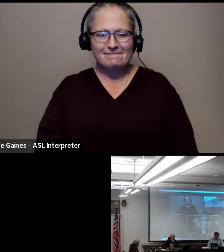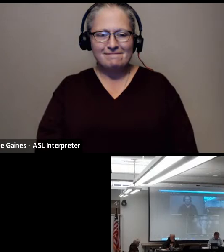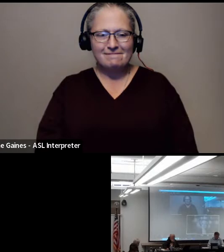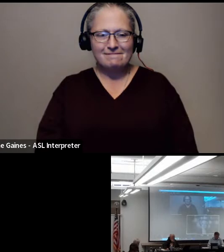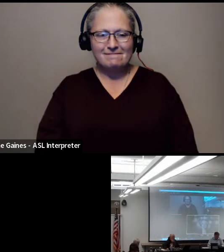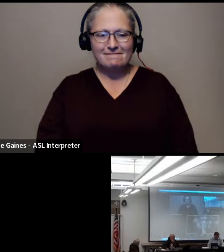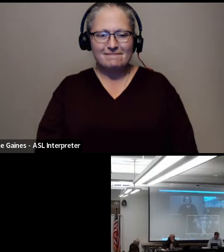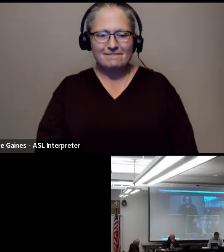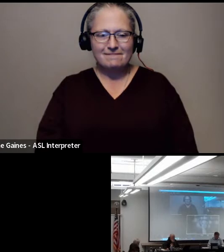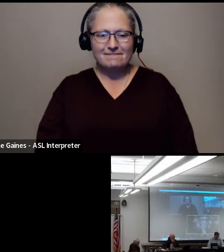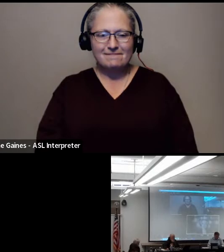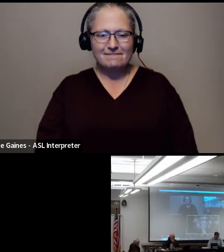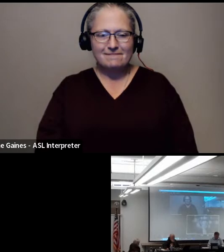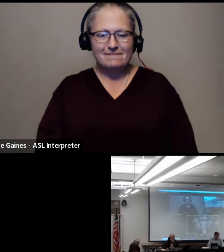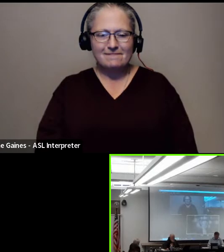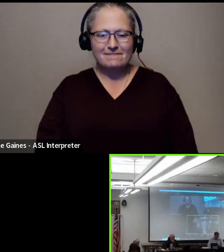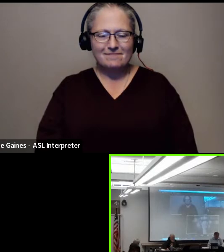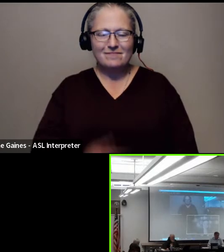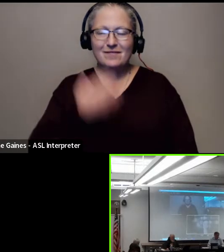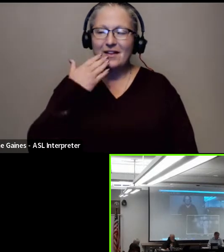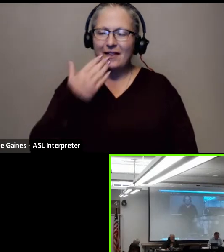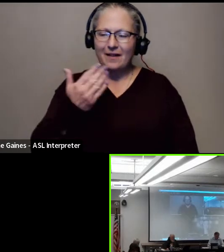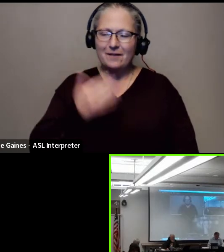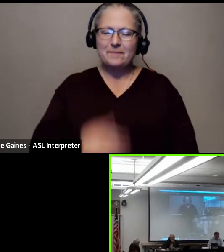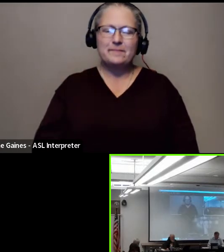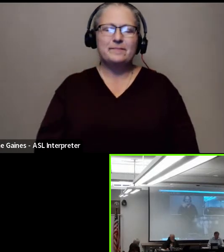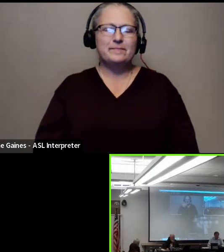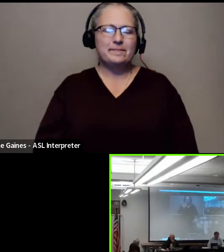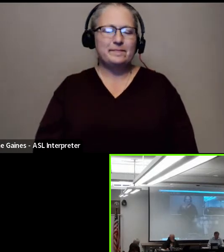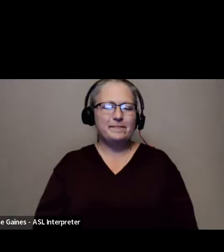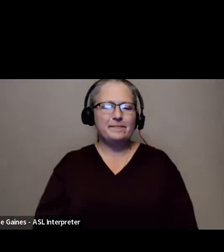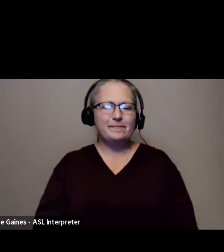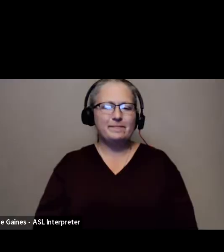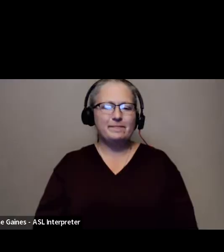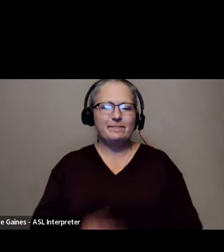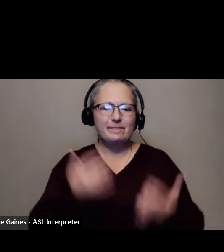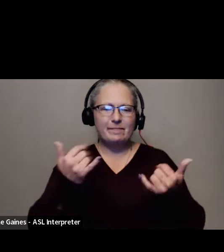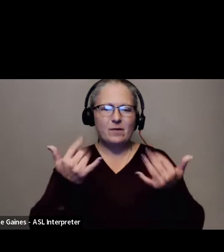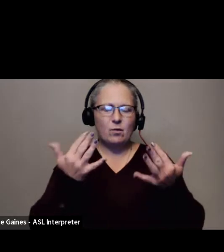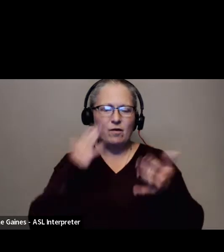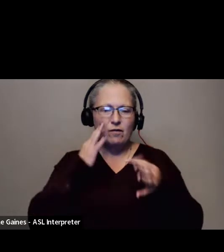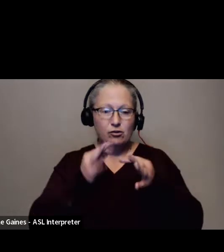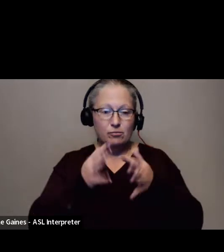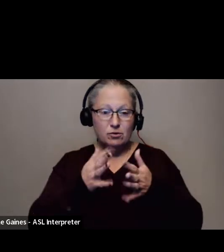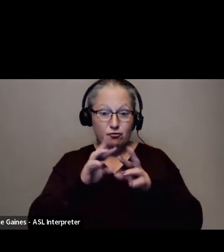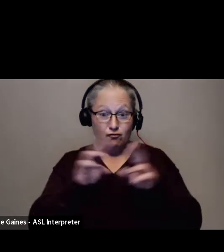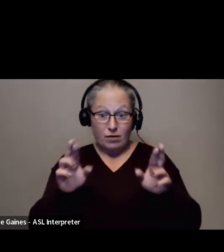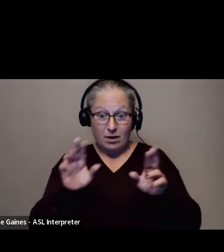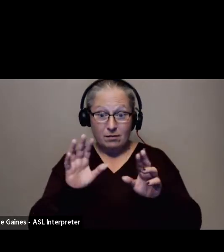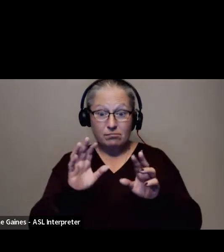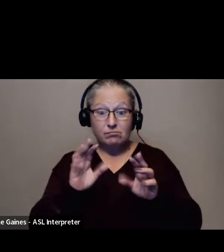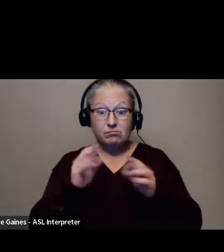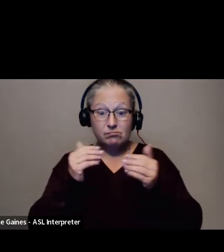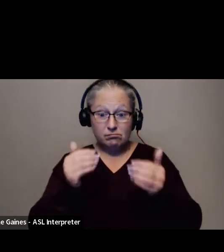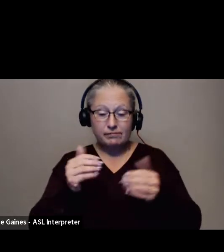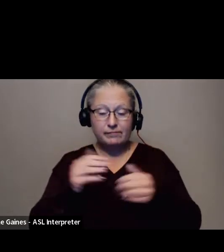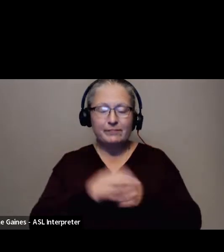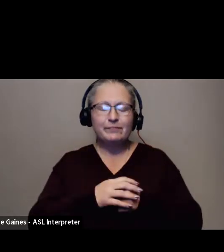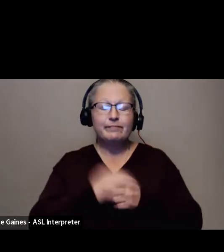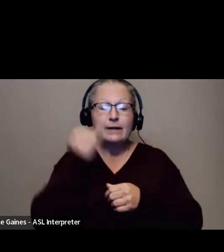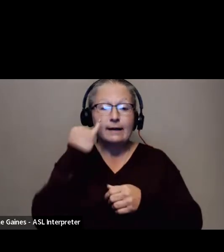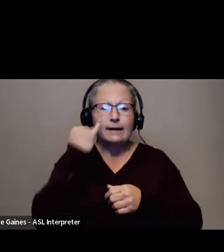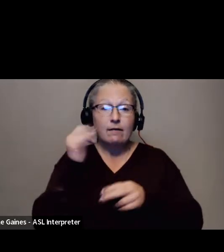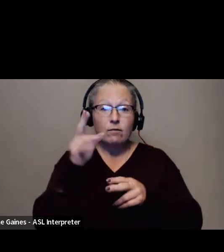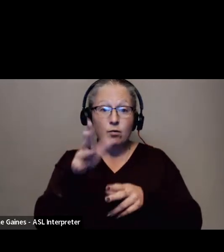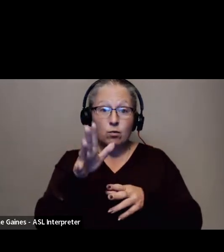diga. Gracias. Thank you. Gracias también. We'll just wait for the interpretation. It's ready. Okay. If you wish